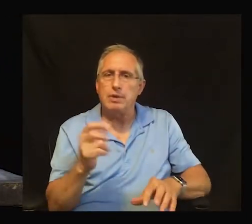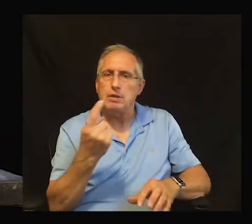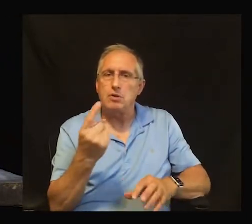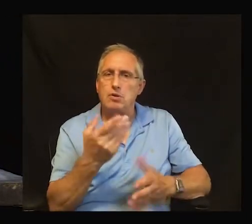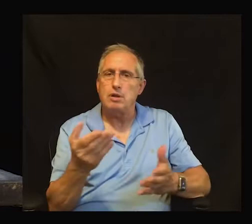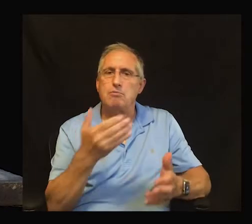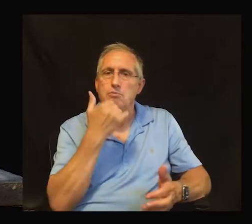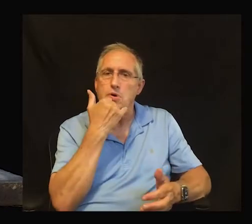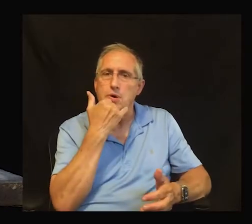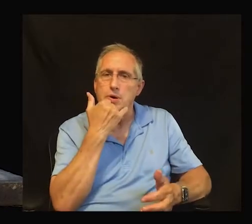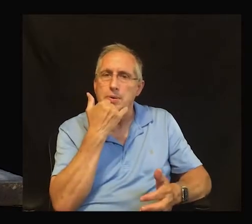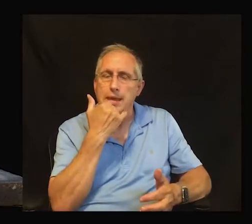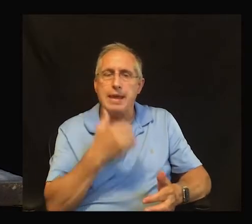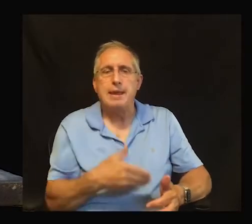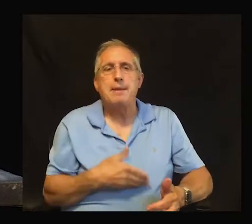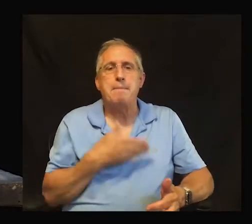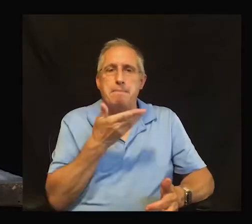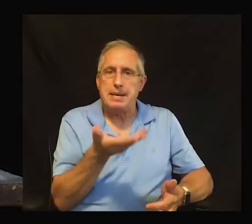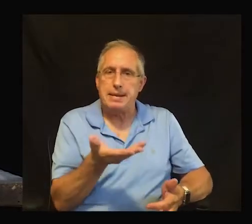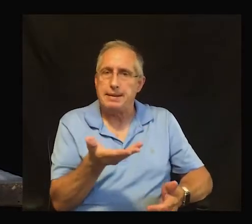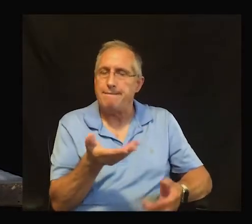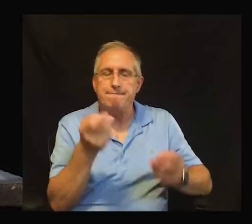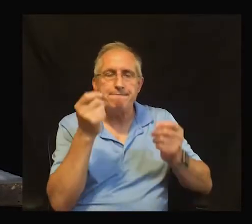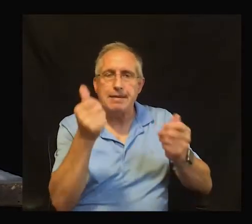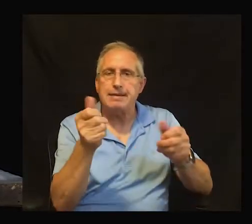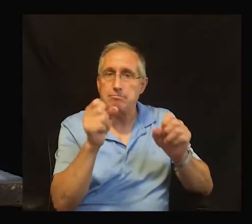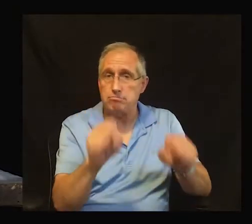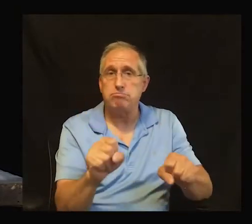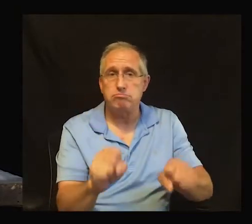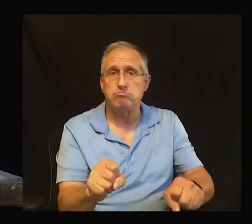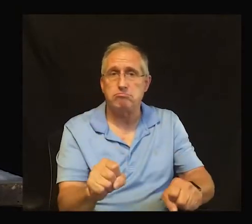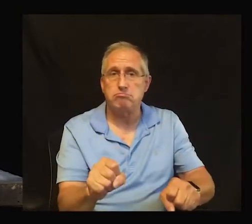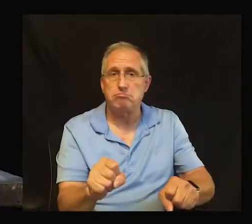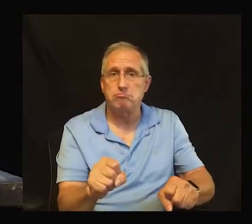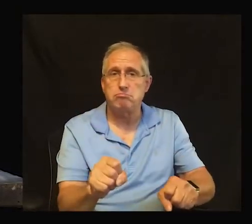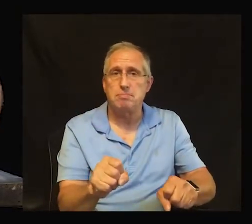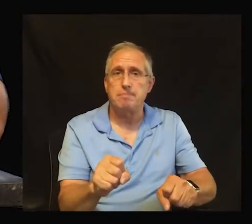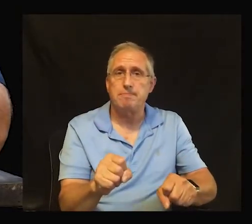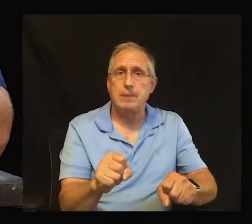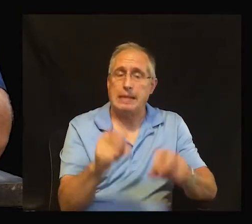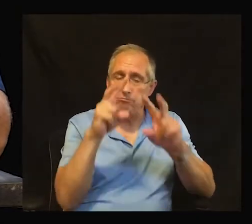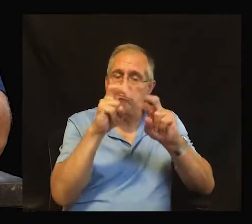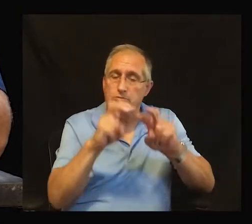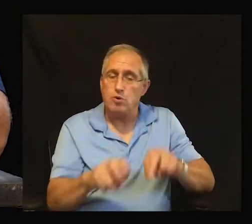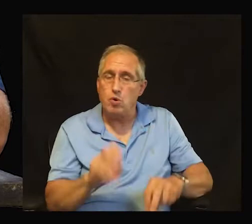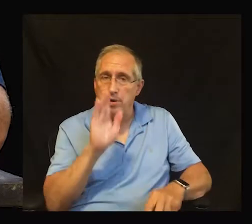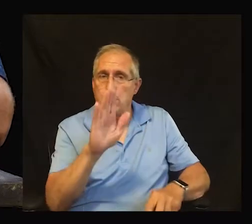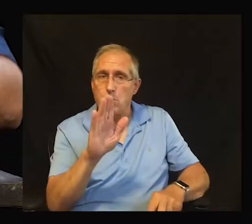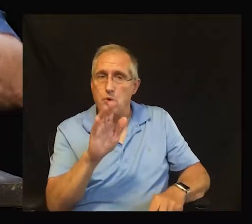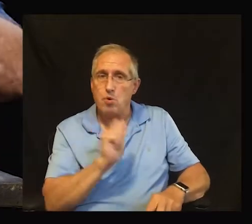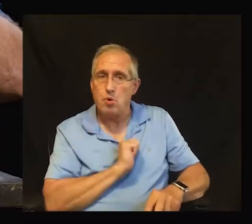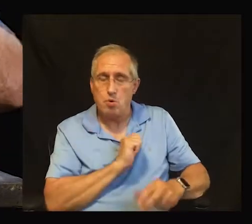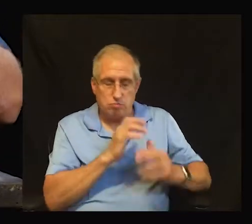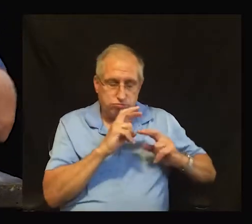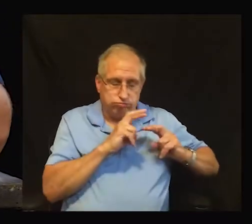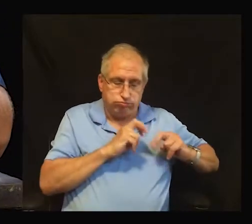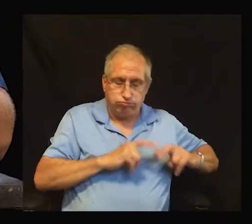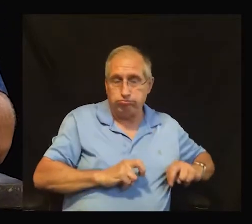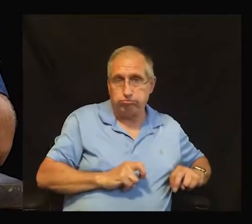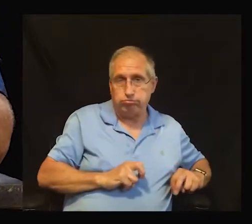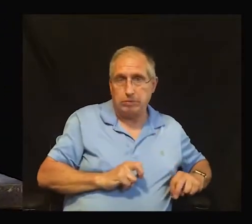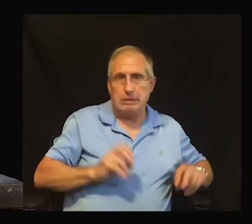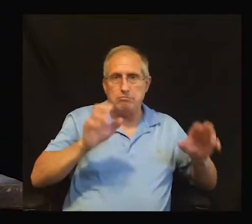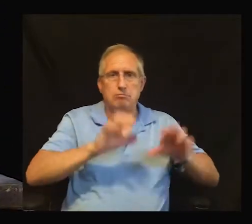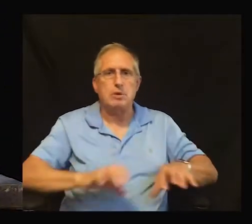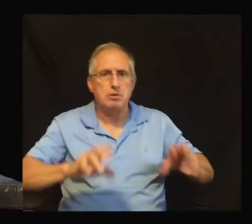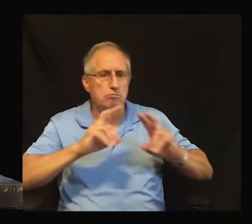is wrong, admit it as quickly as possible. Take inventory of your own heart. Take inventory of your own